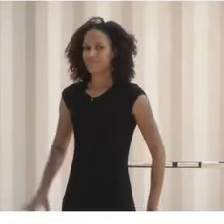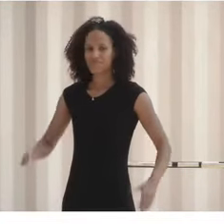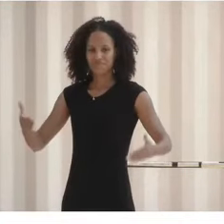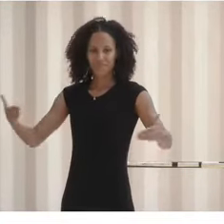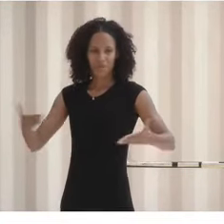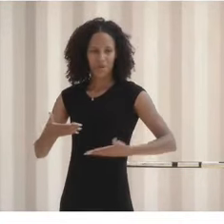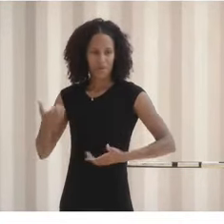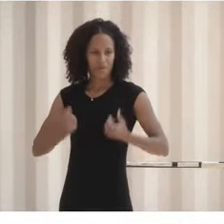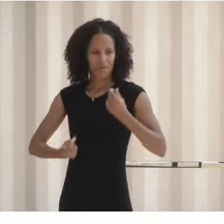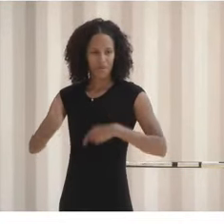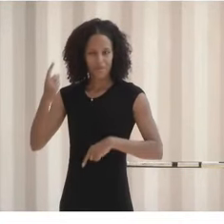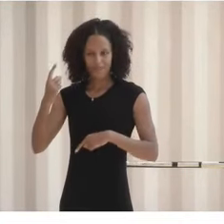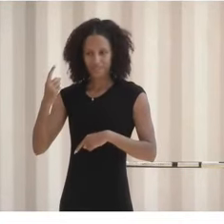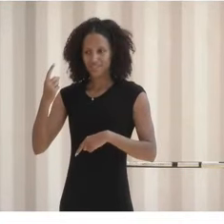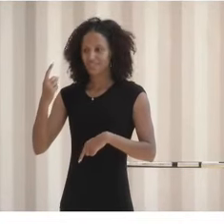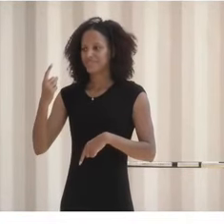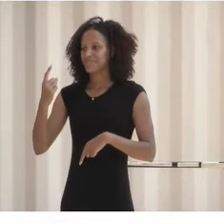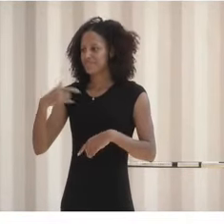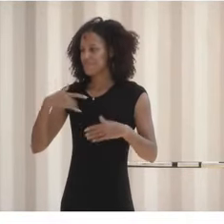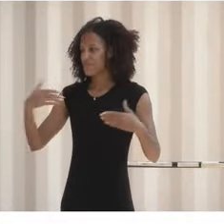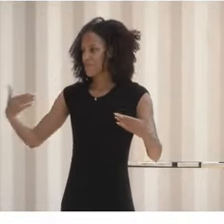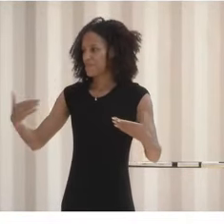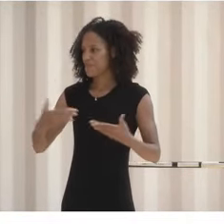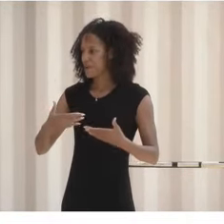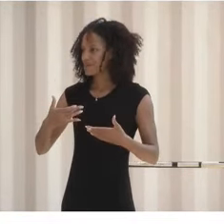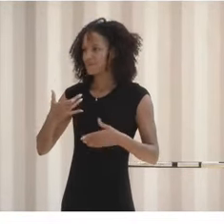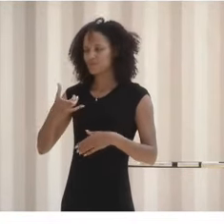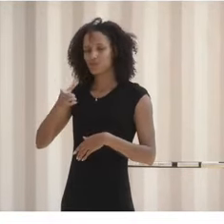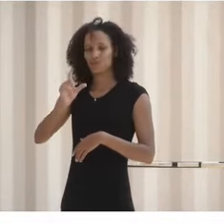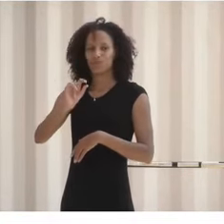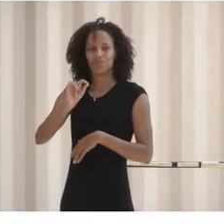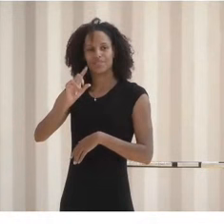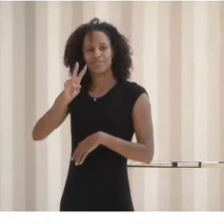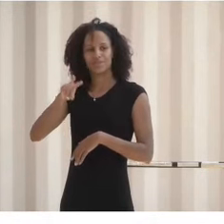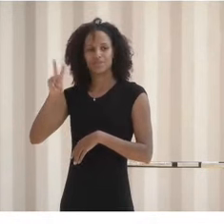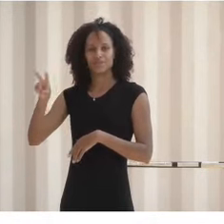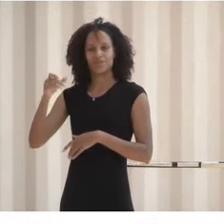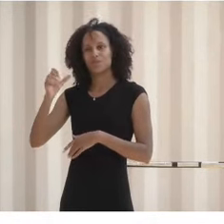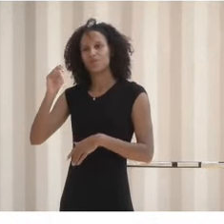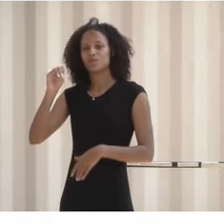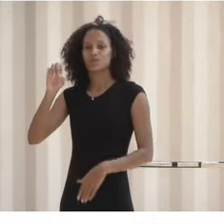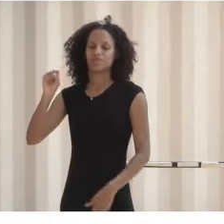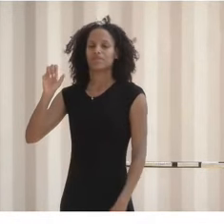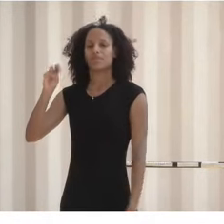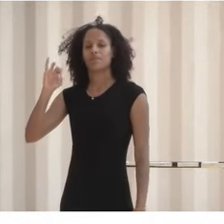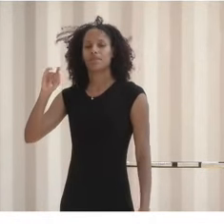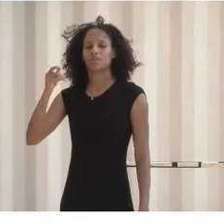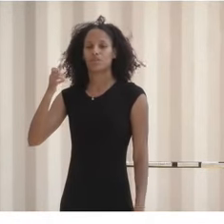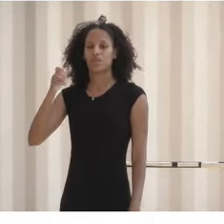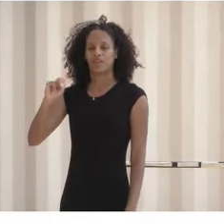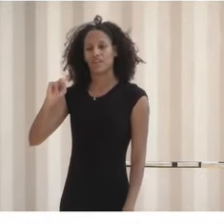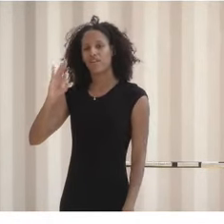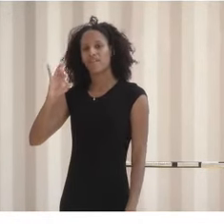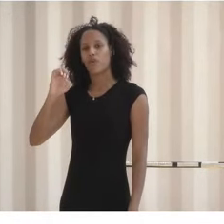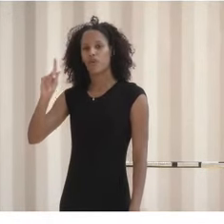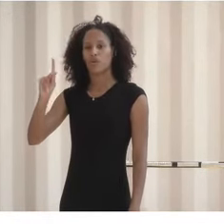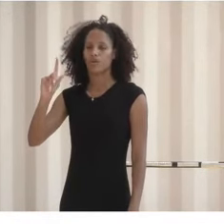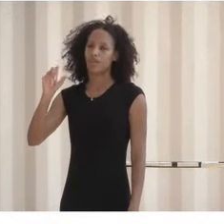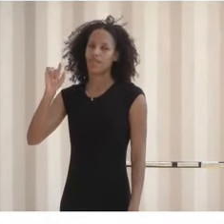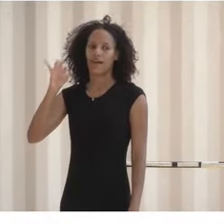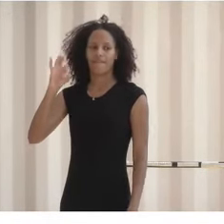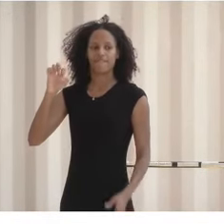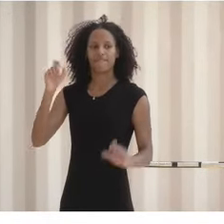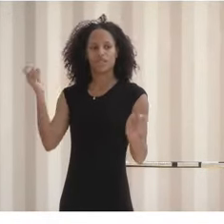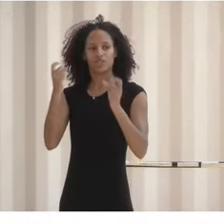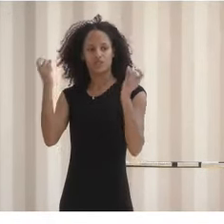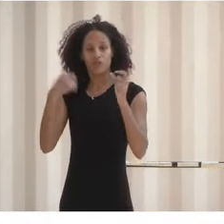Welcome, everyone. Welcome to the 2022 Smithsonian Folklife Festival. For over 50 years,